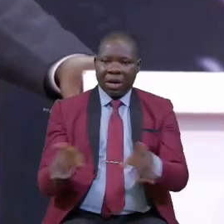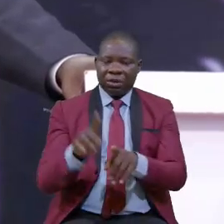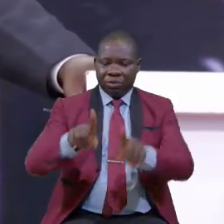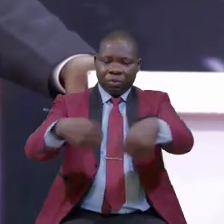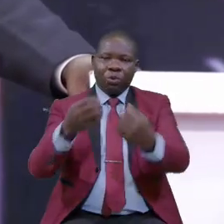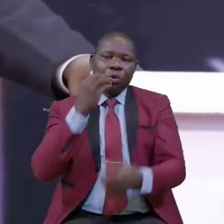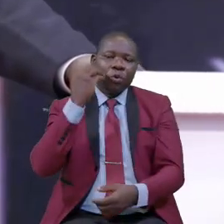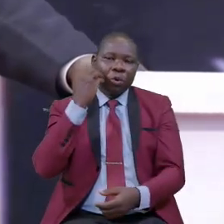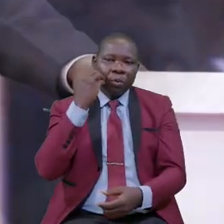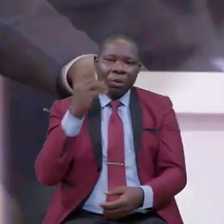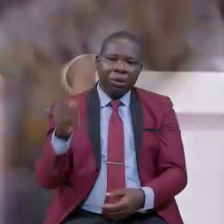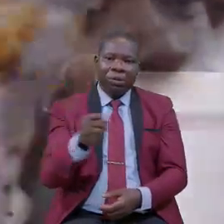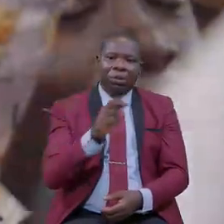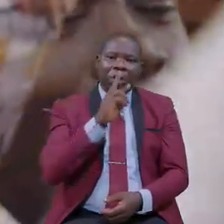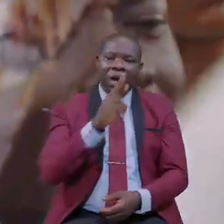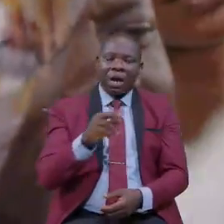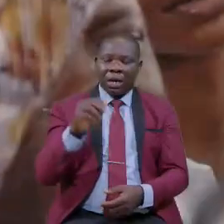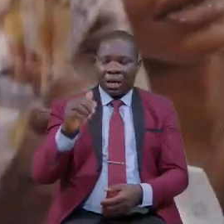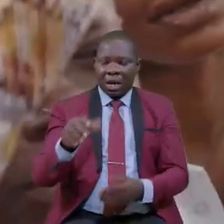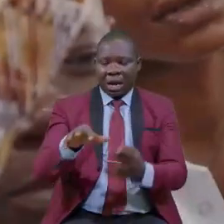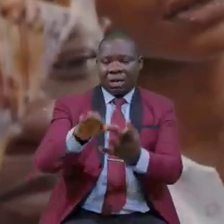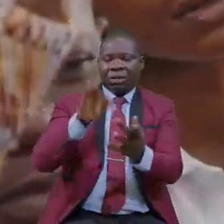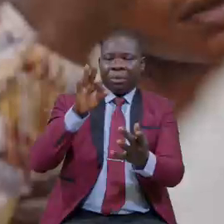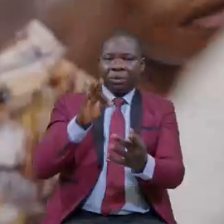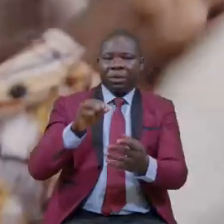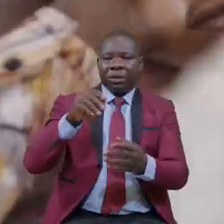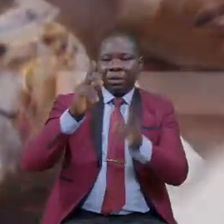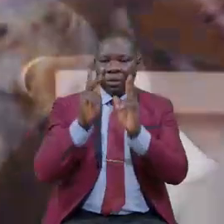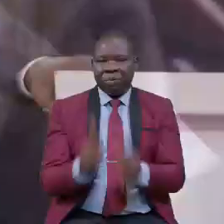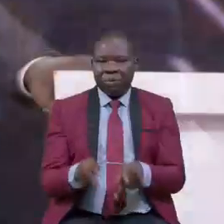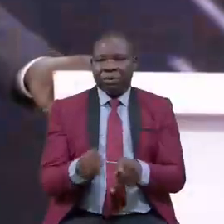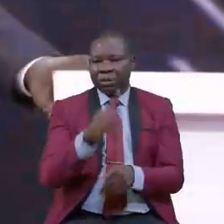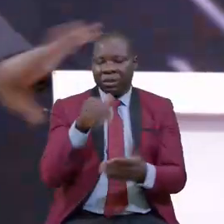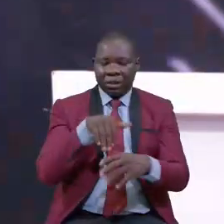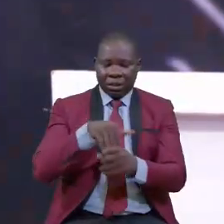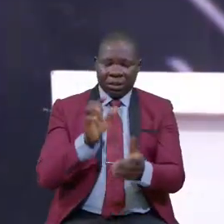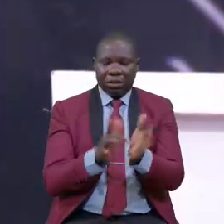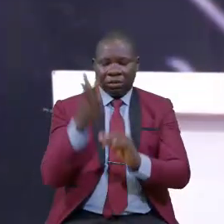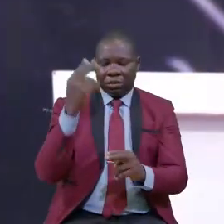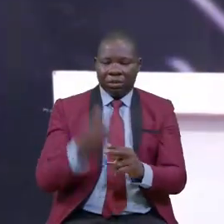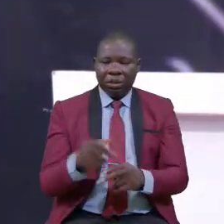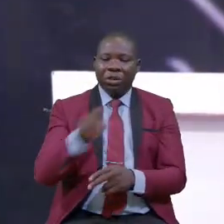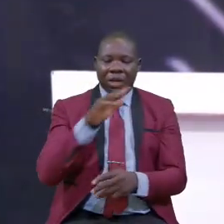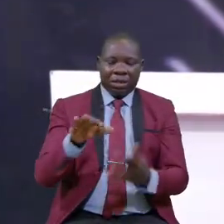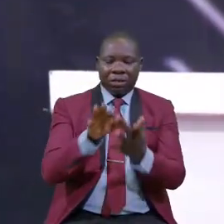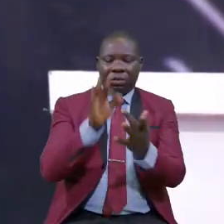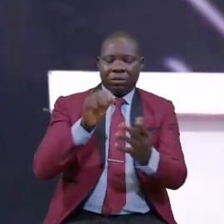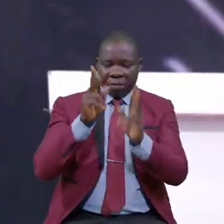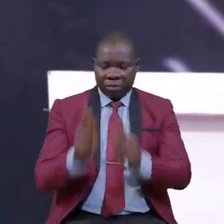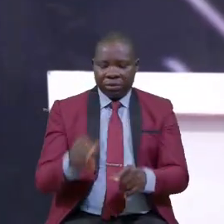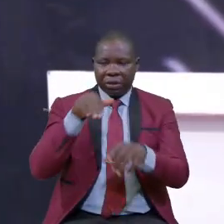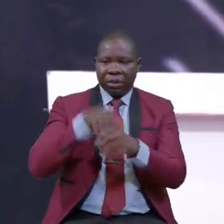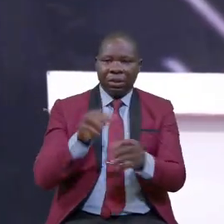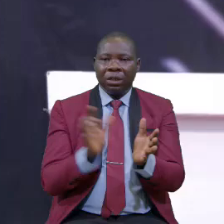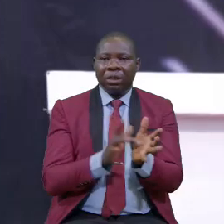an appointed person you are a chosen person you're not the president of